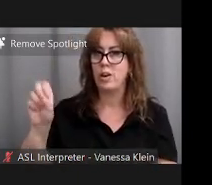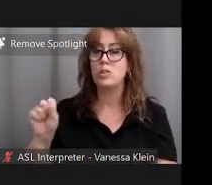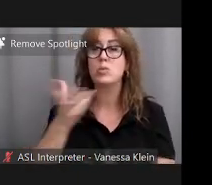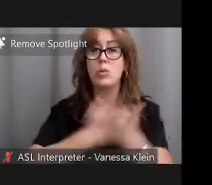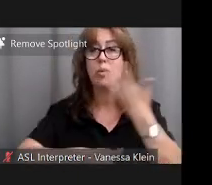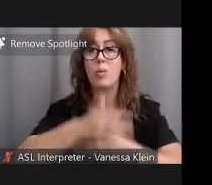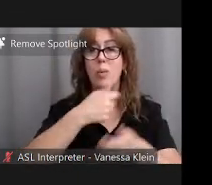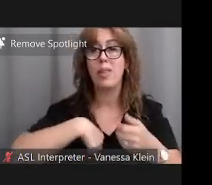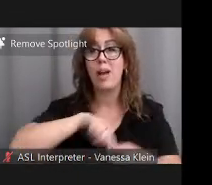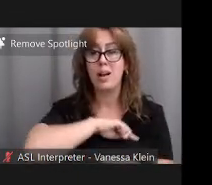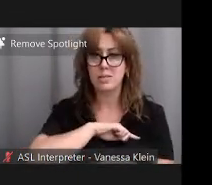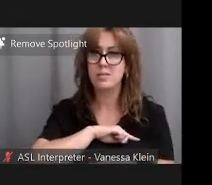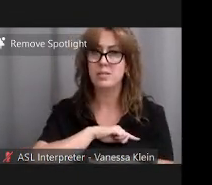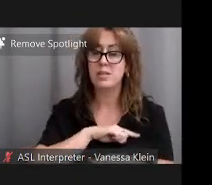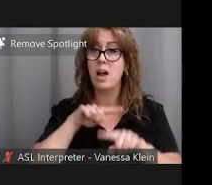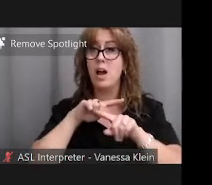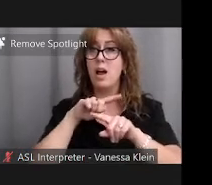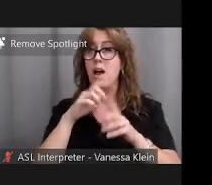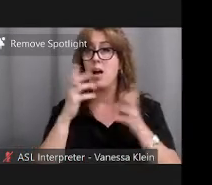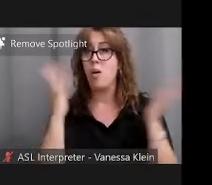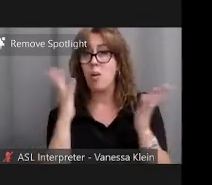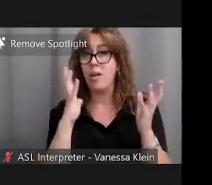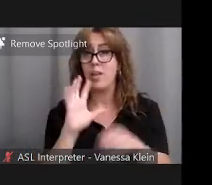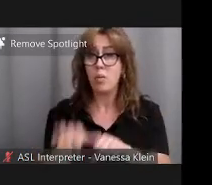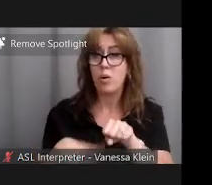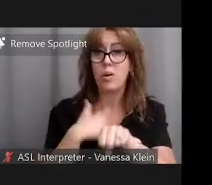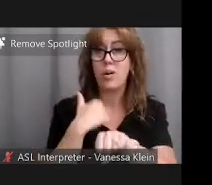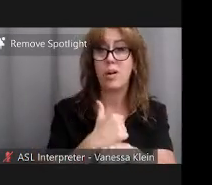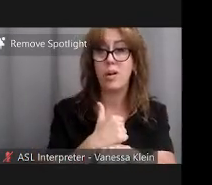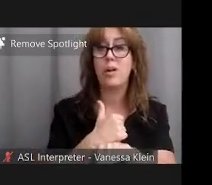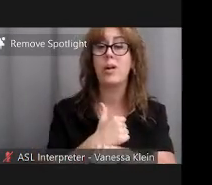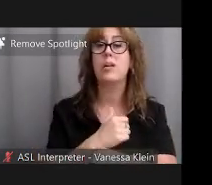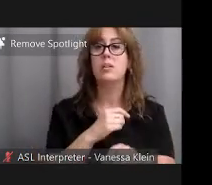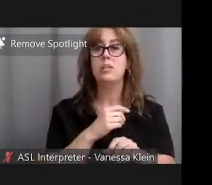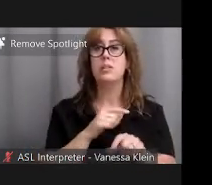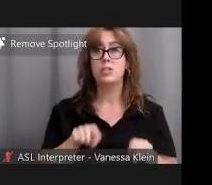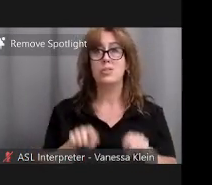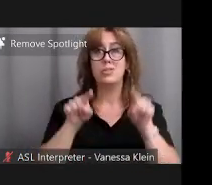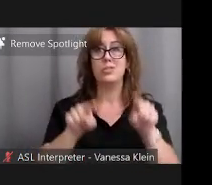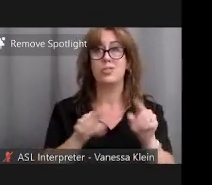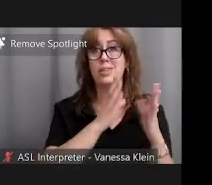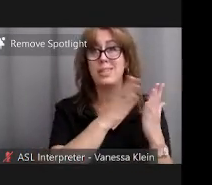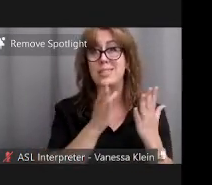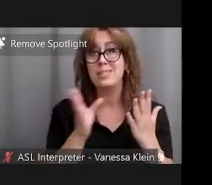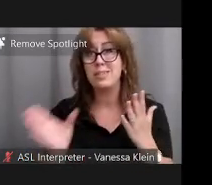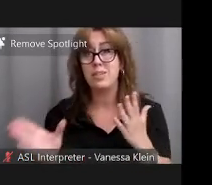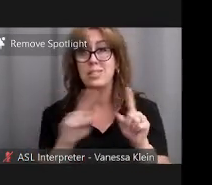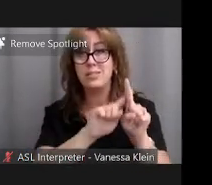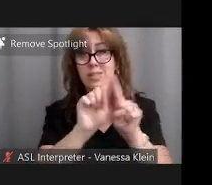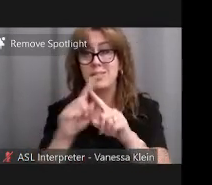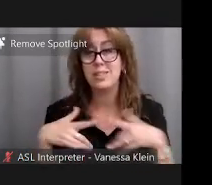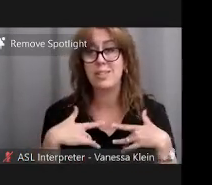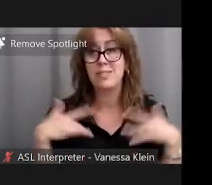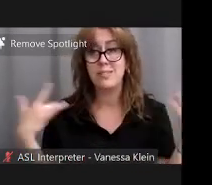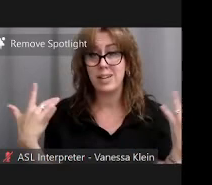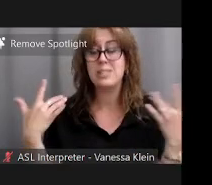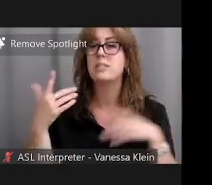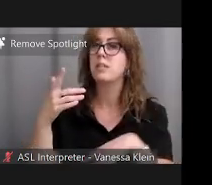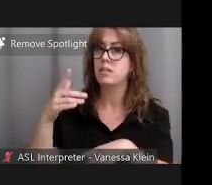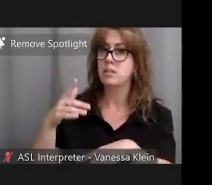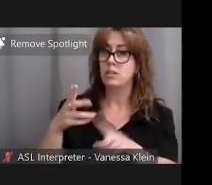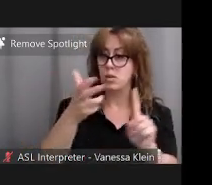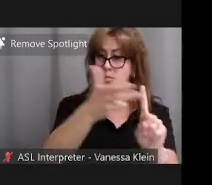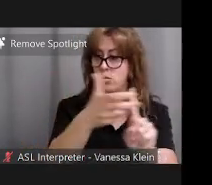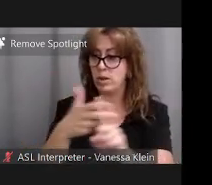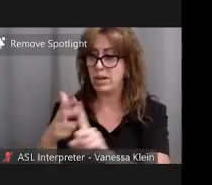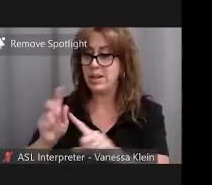and what they were creating through their series of events was not just the opportunity to bring in other international artists